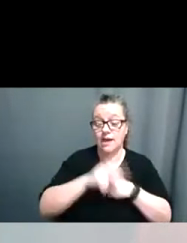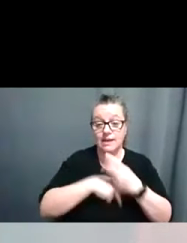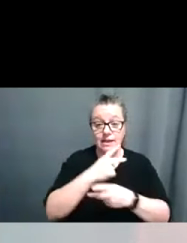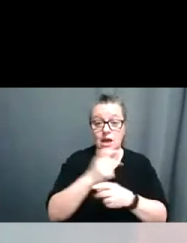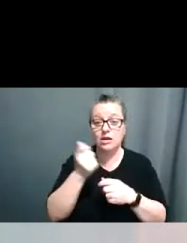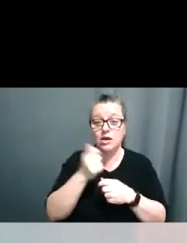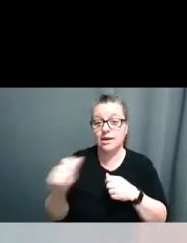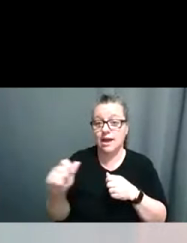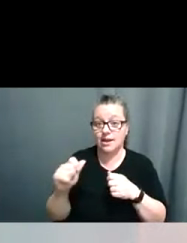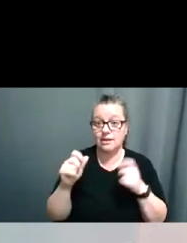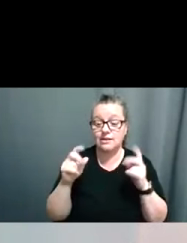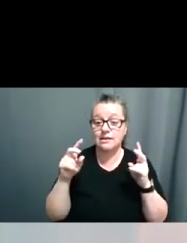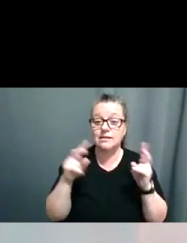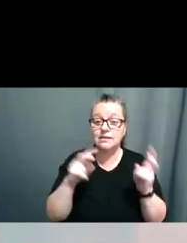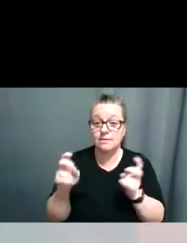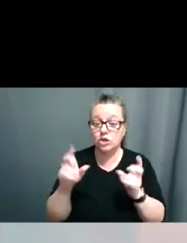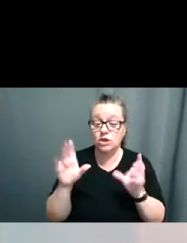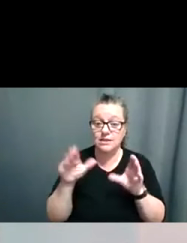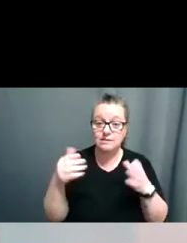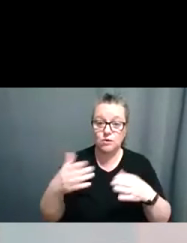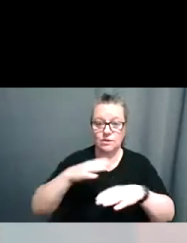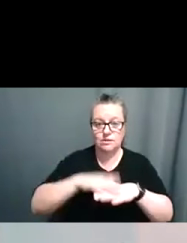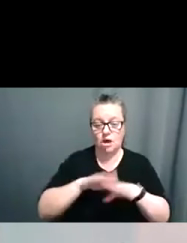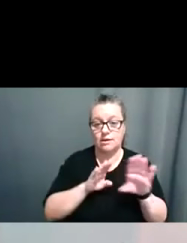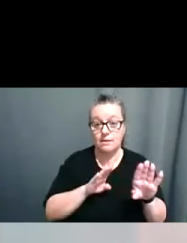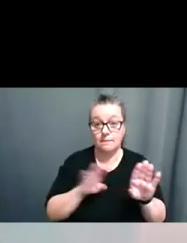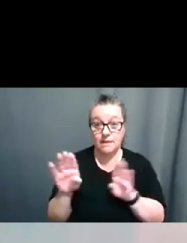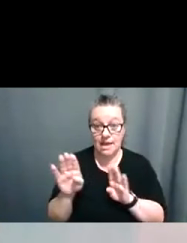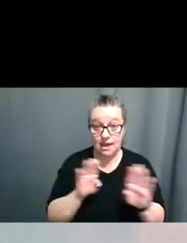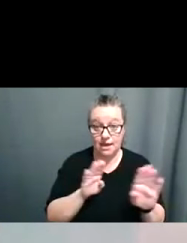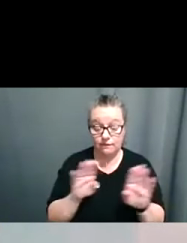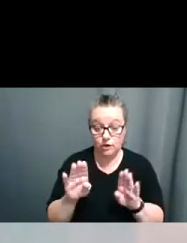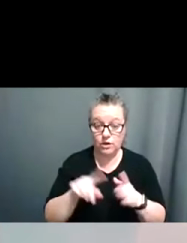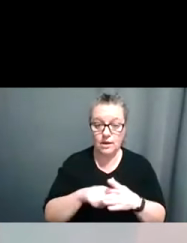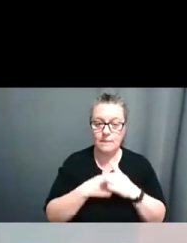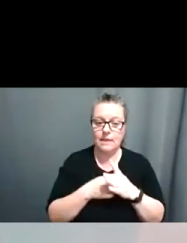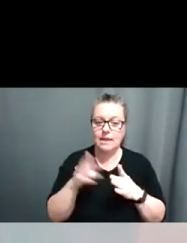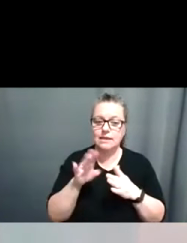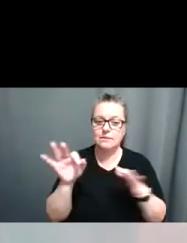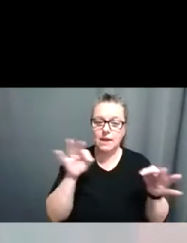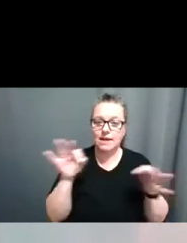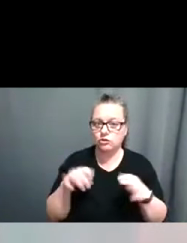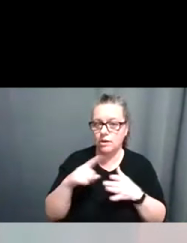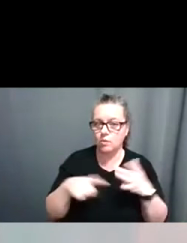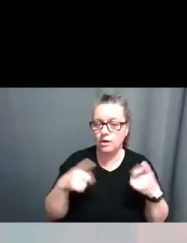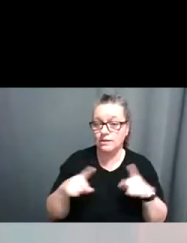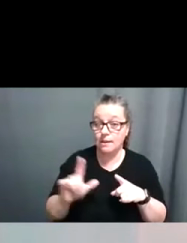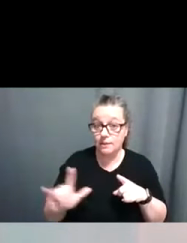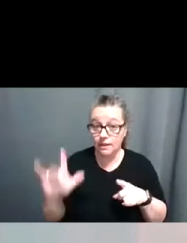subject is focused on behavior. And it begins by describing what has happened in the